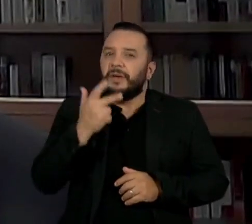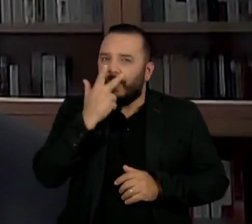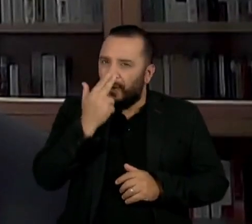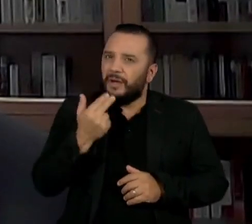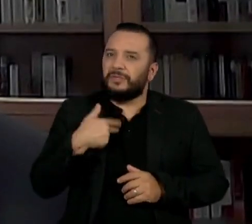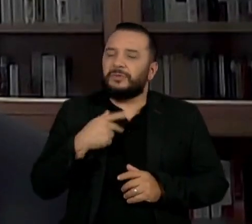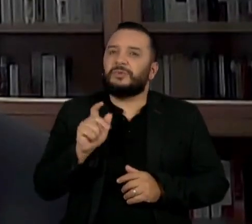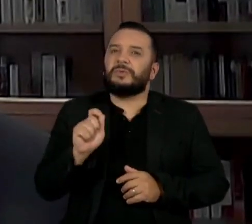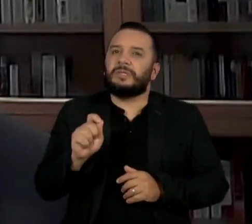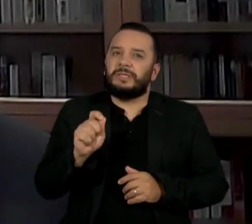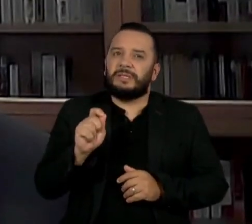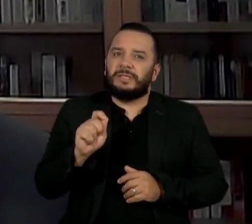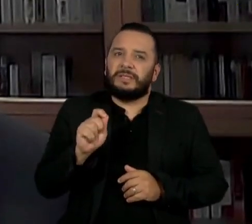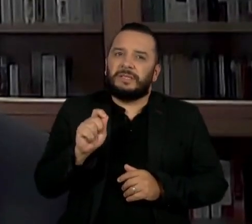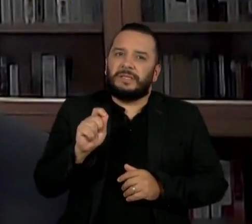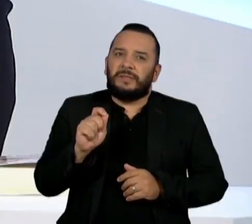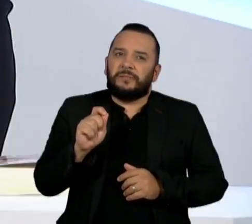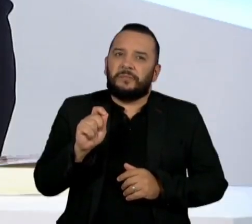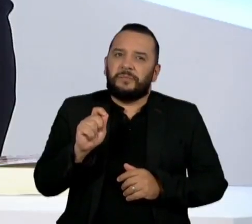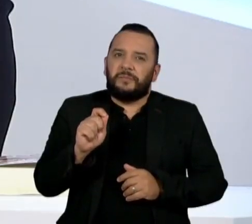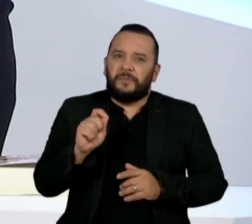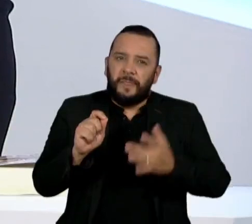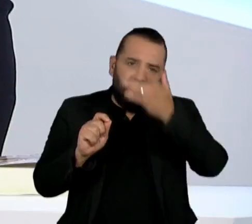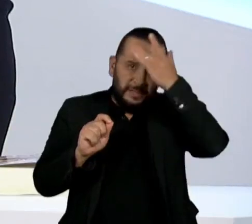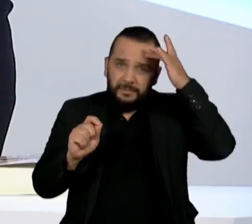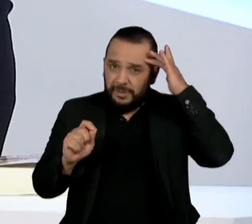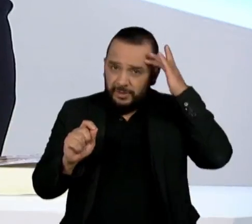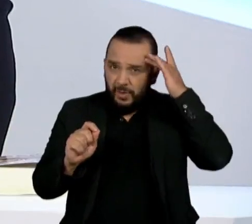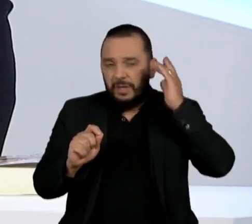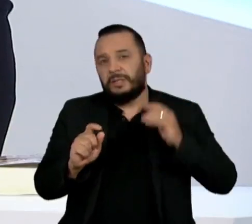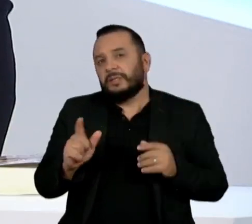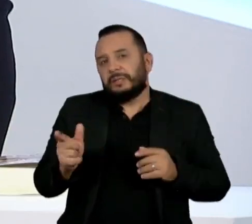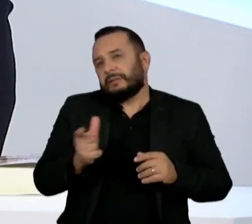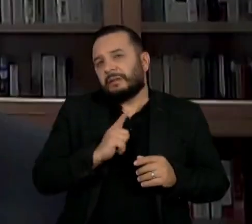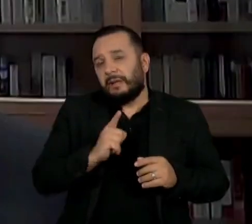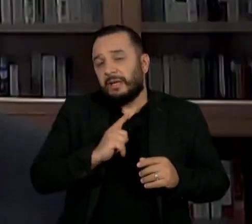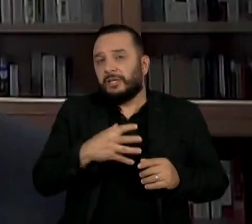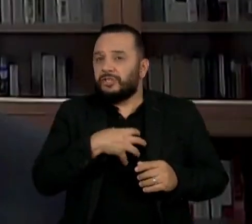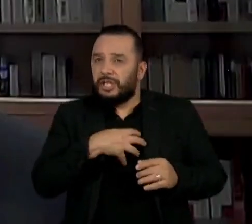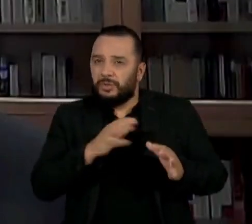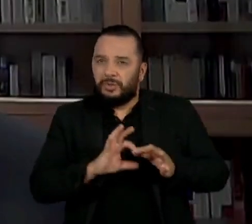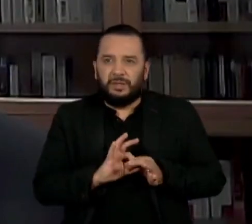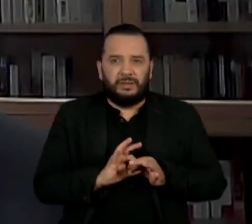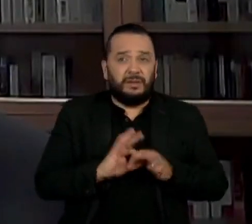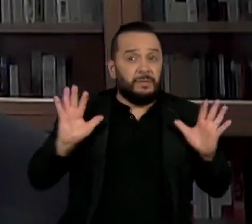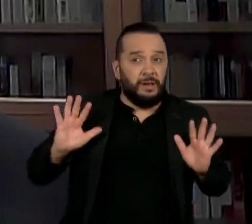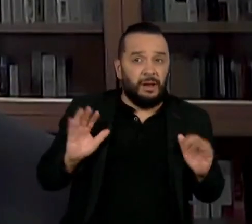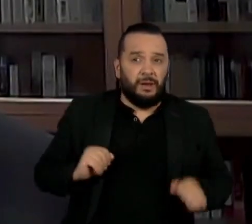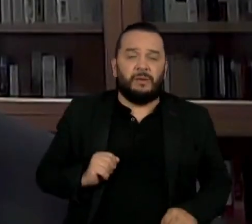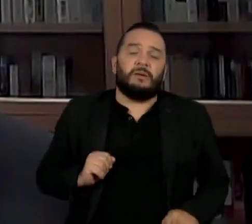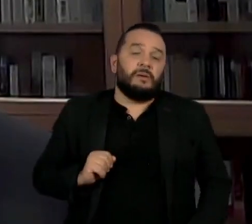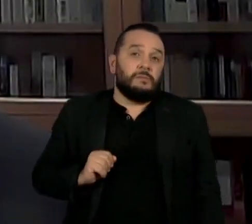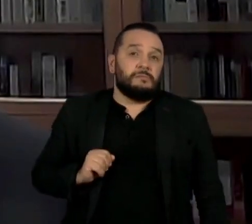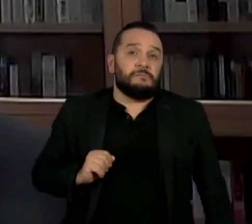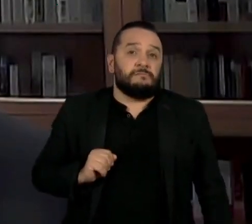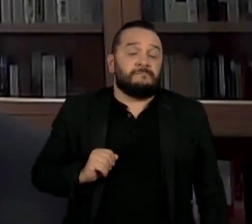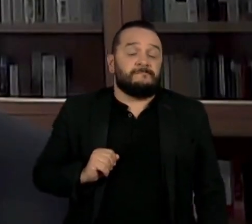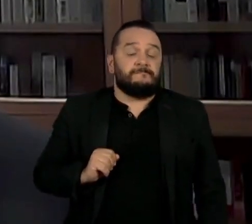my parents, and I think the fact that people of a liberal stripe